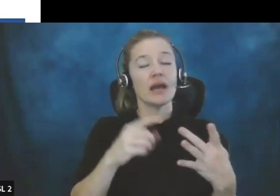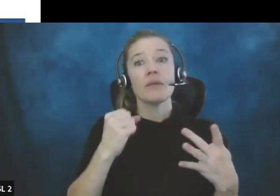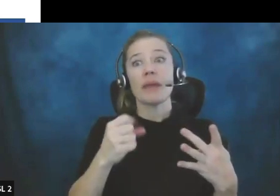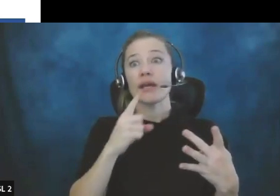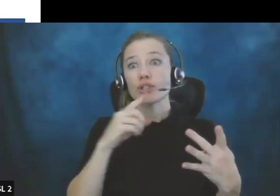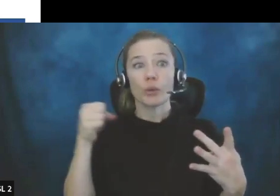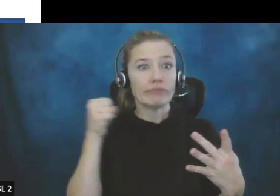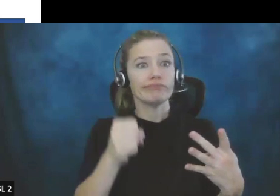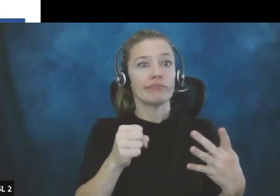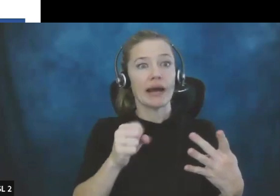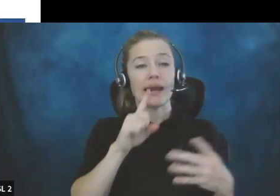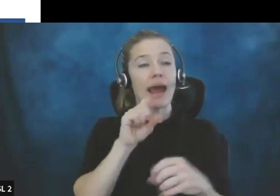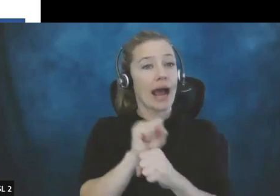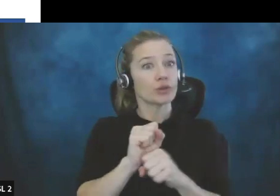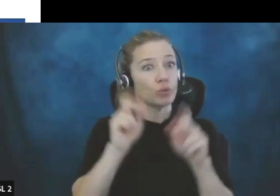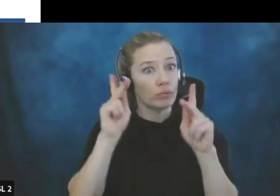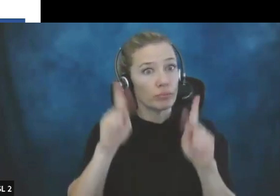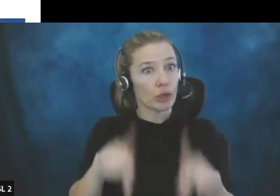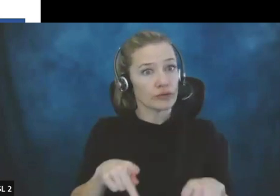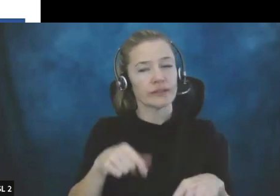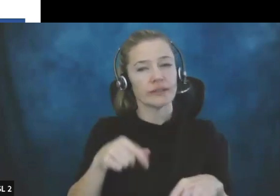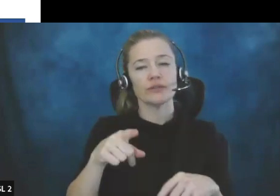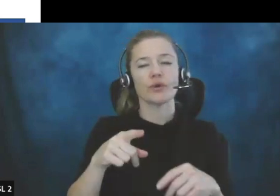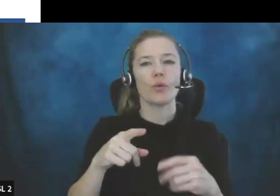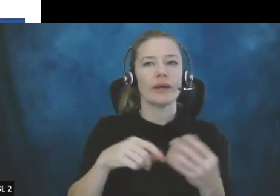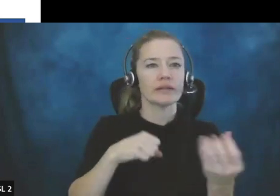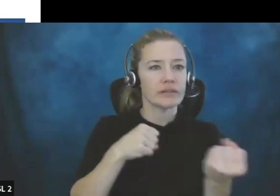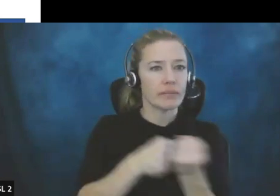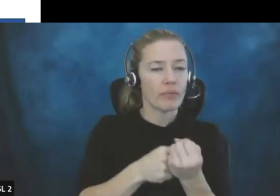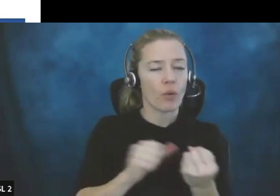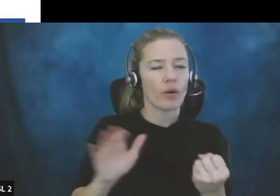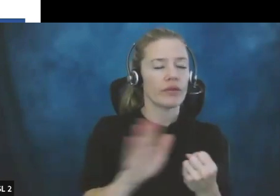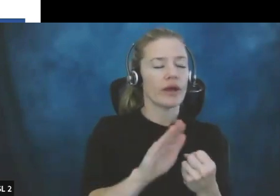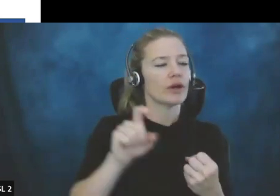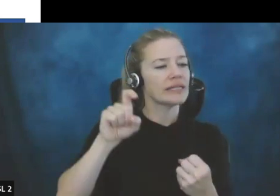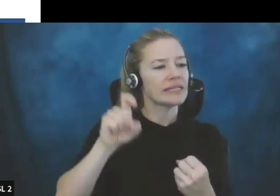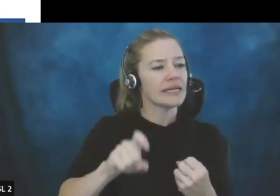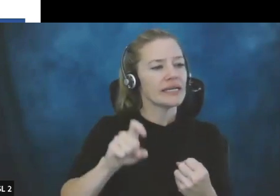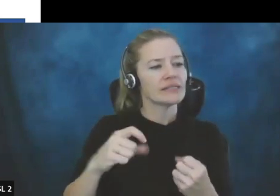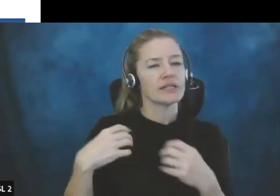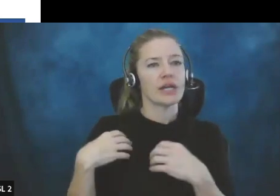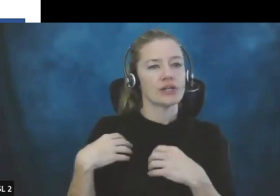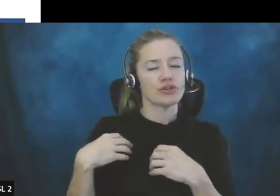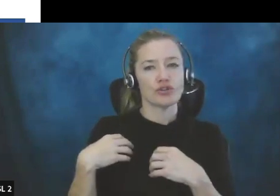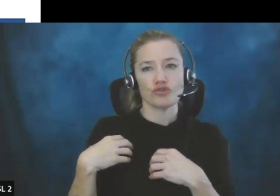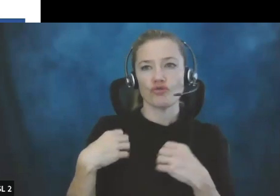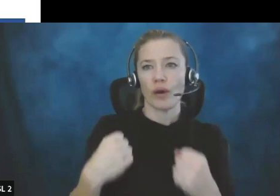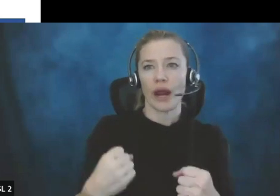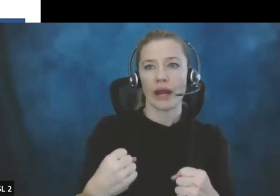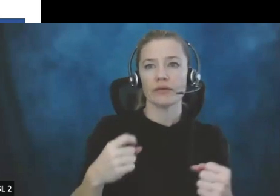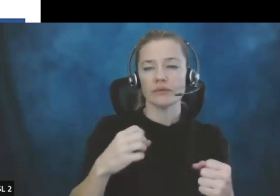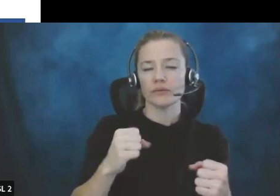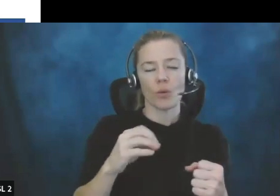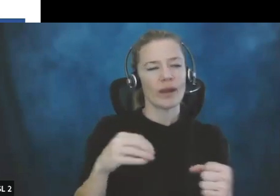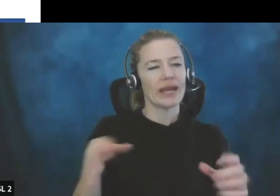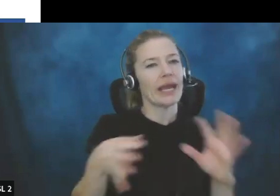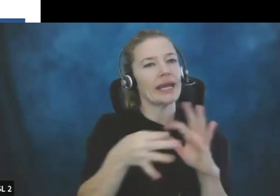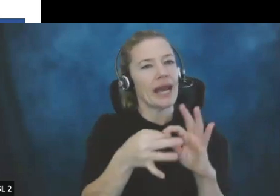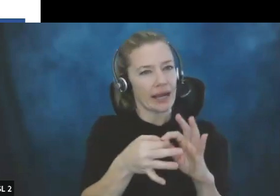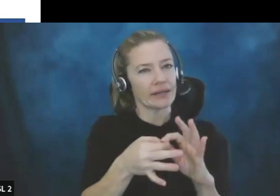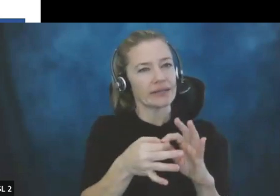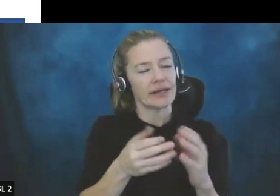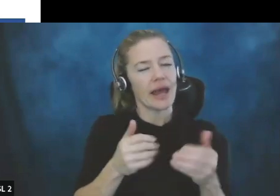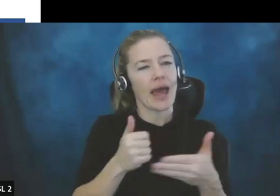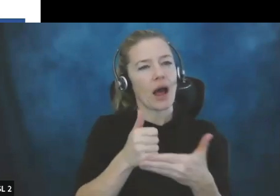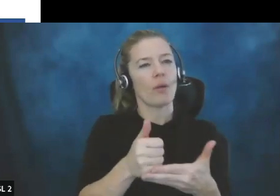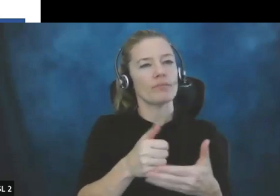through a person-centered model, right? That really leverages the person's strengths and needs and desires to get connected to what they